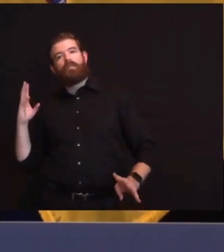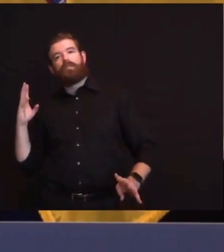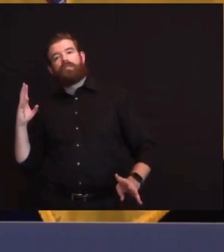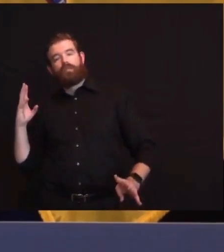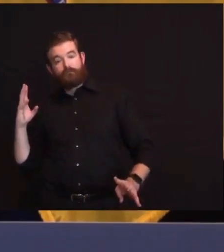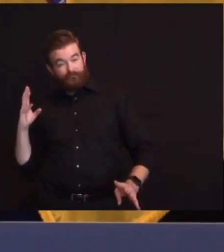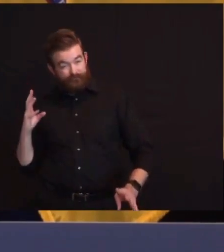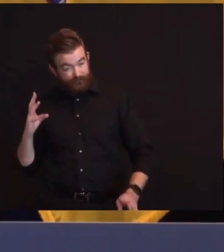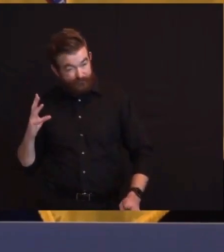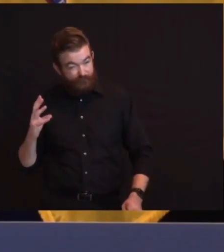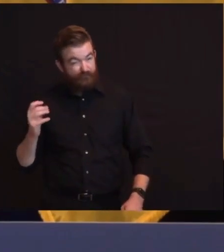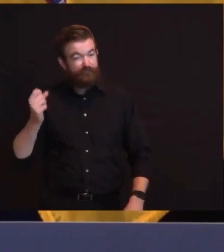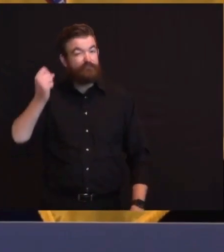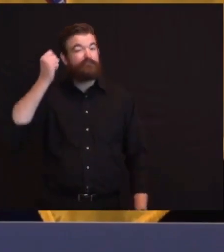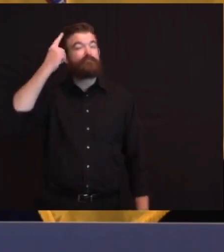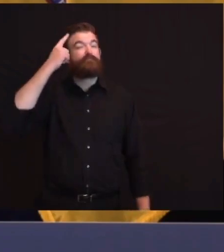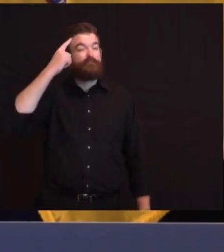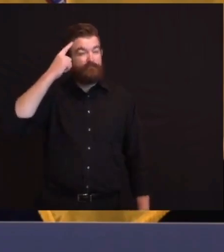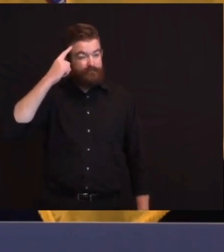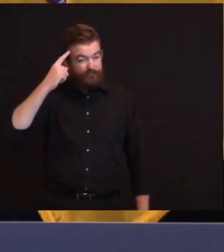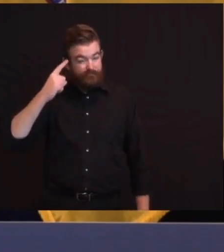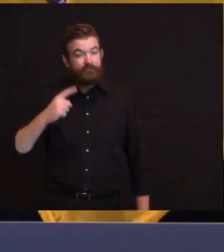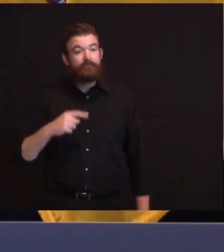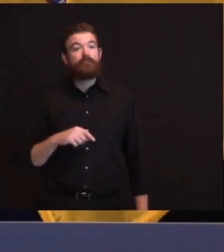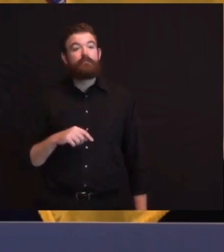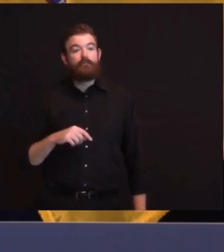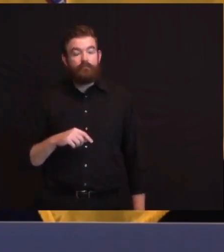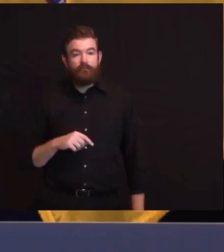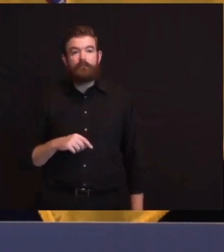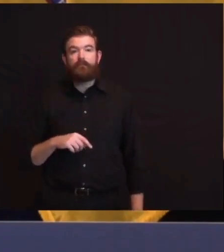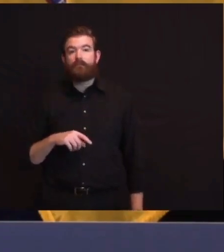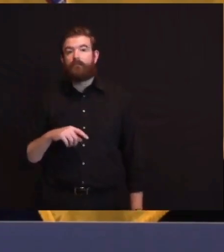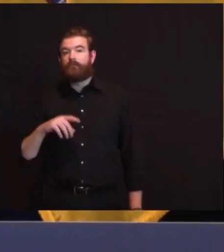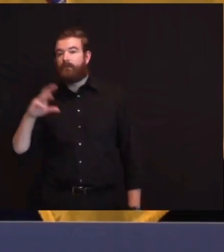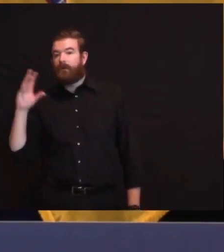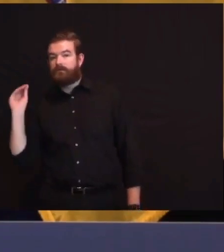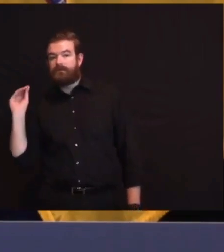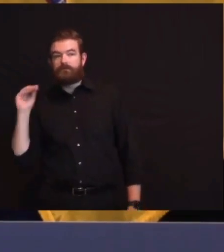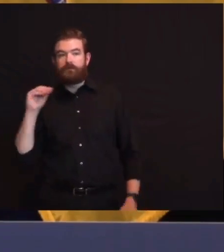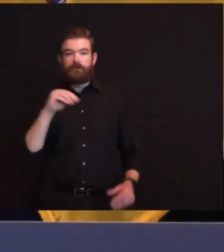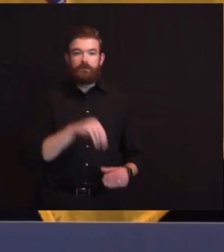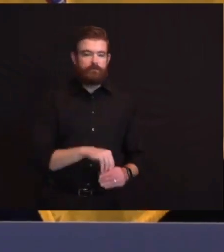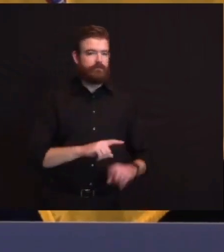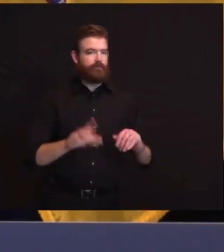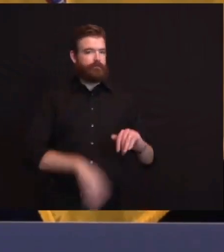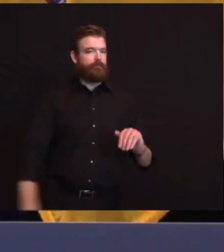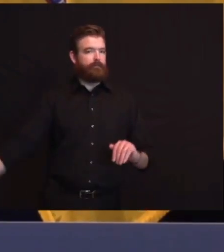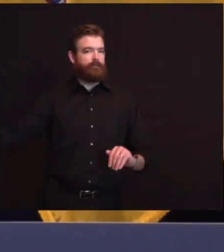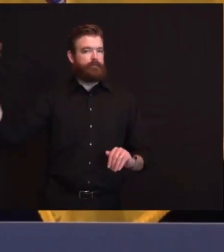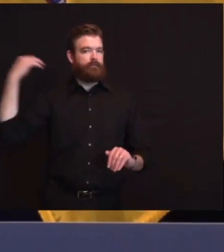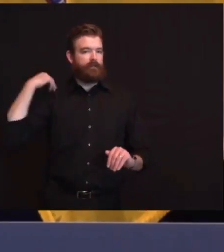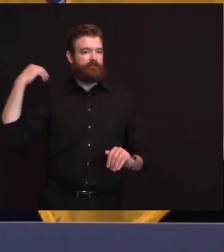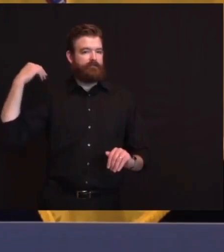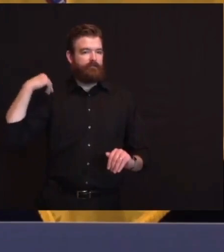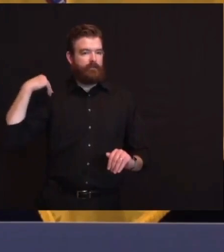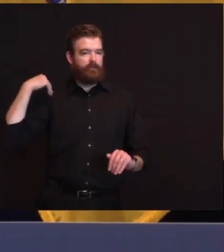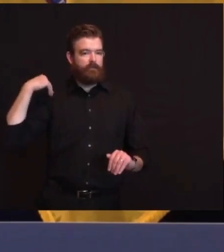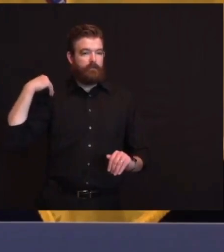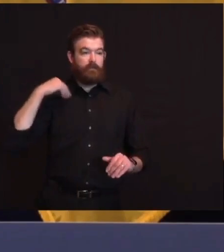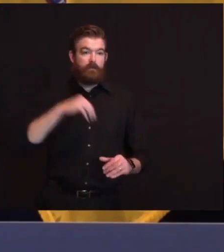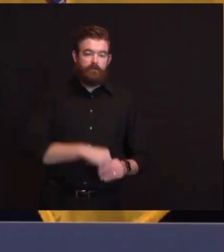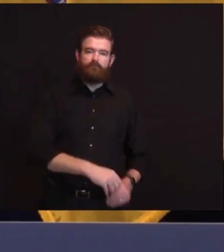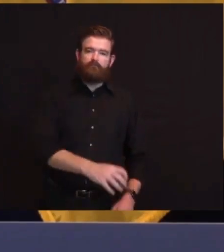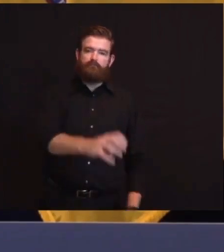reason is that inside looks completely differently than it used to. All the health protocols are being observed, social